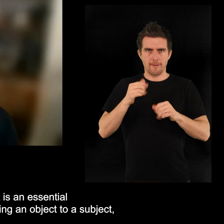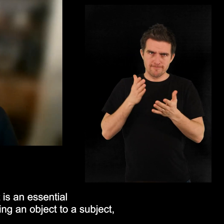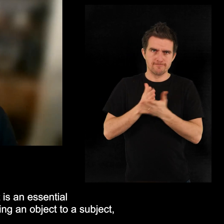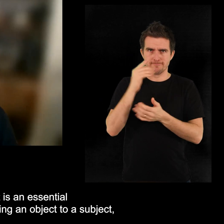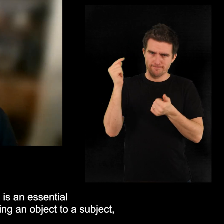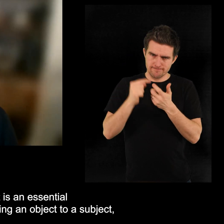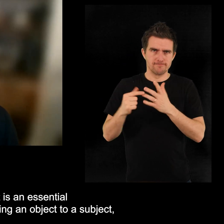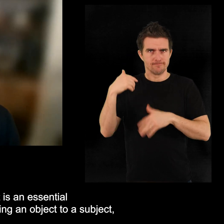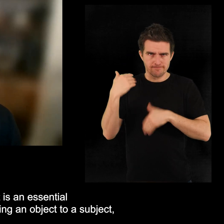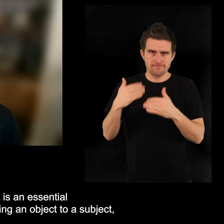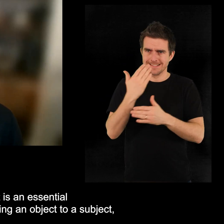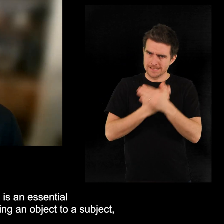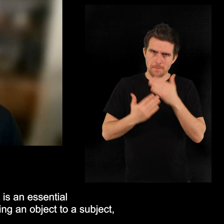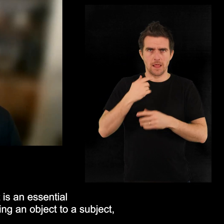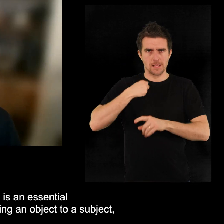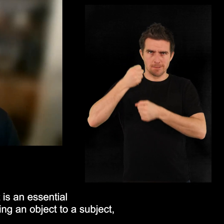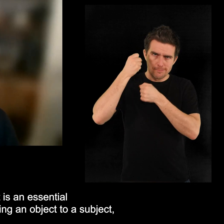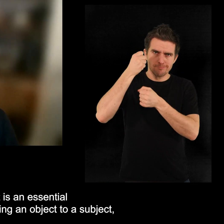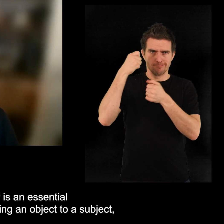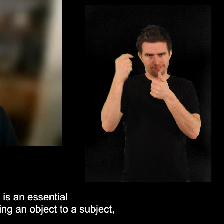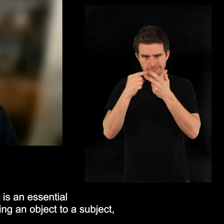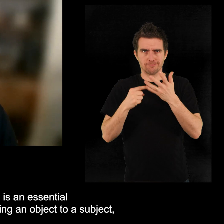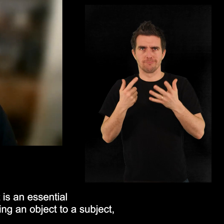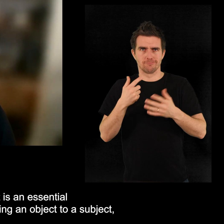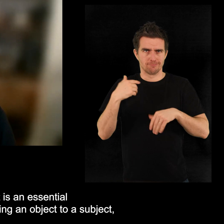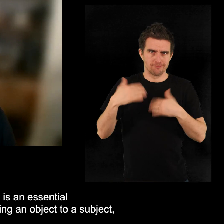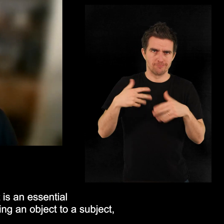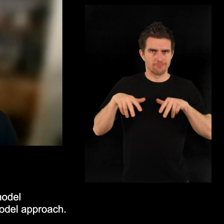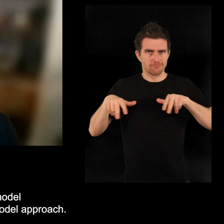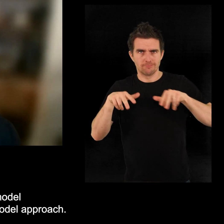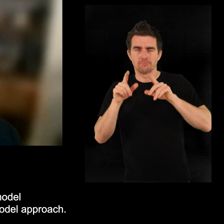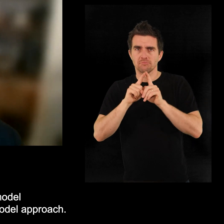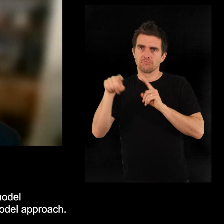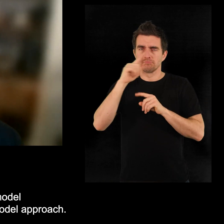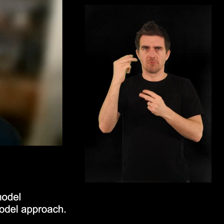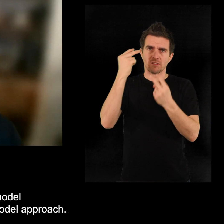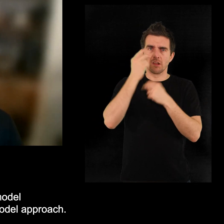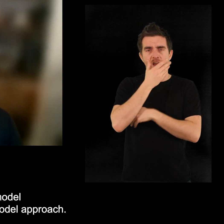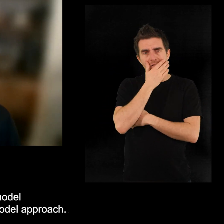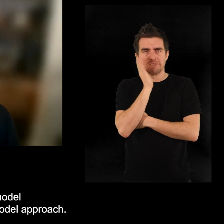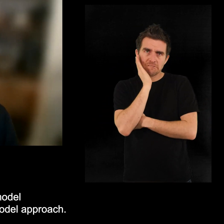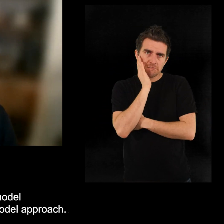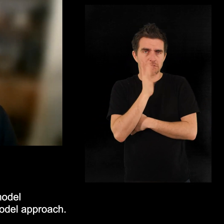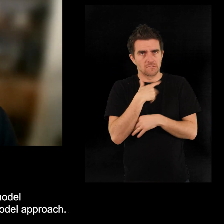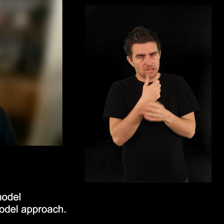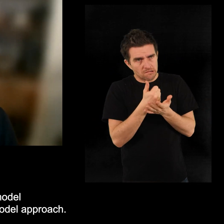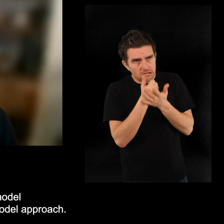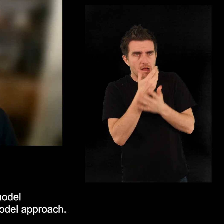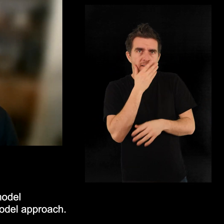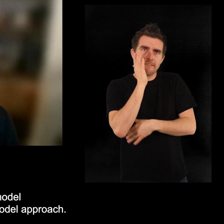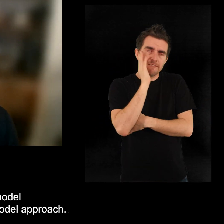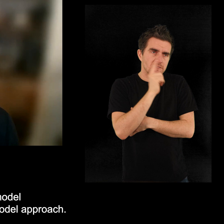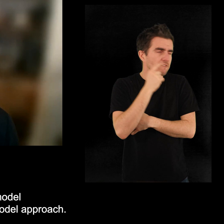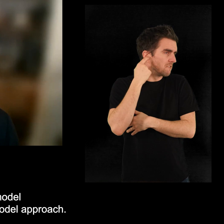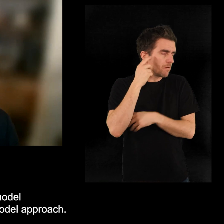transition from being an object to a subject, from being medical charity model